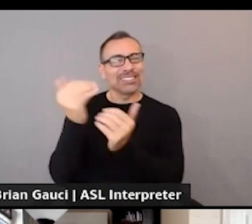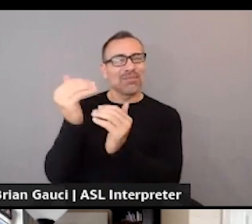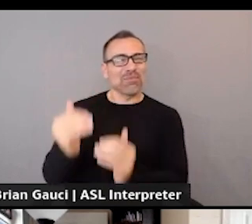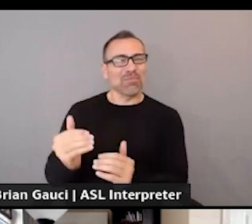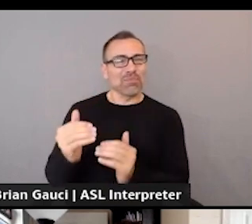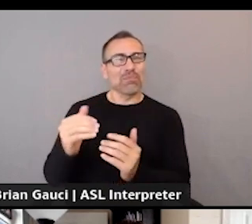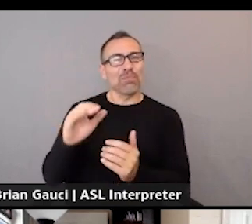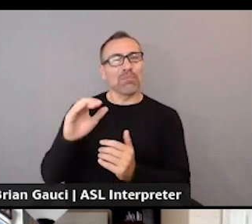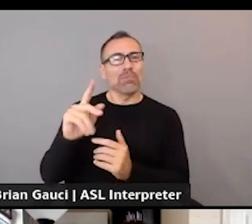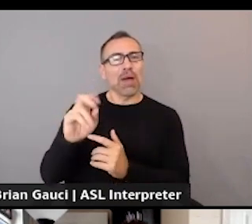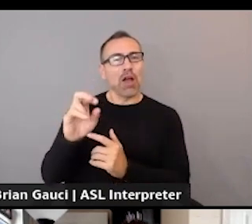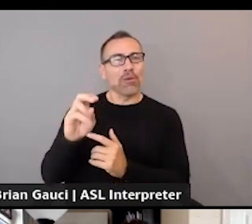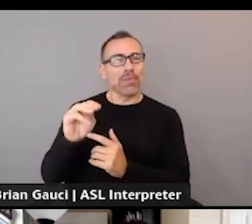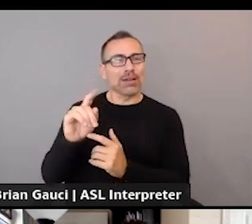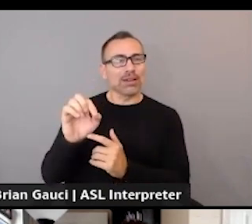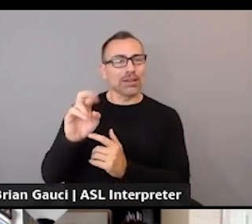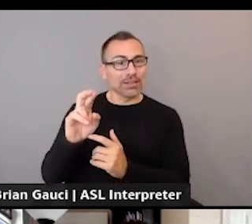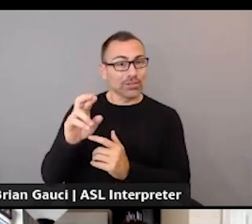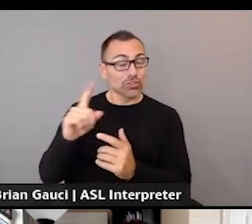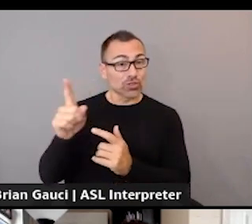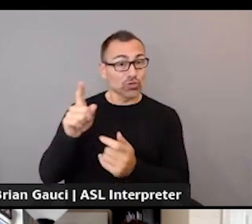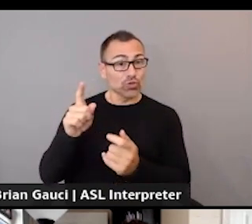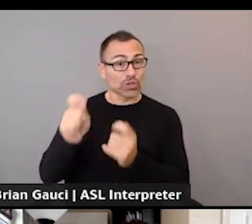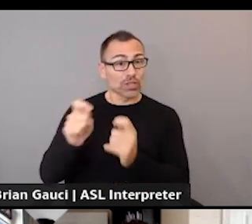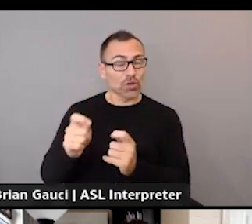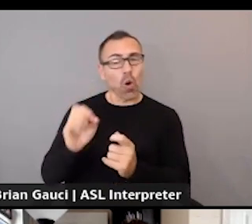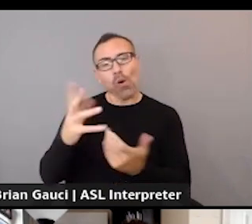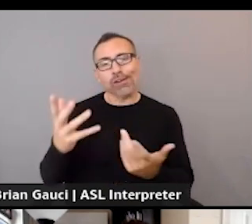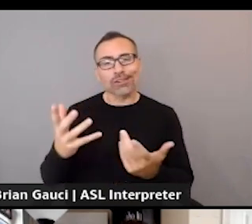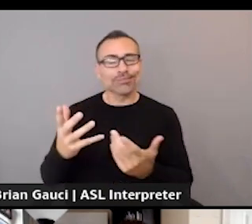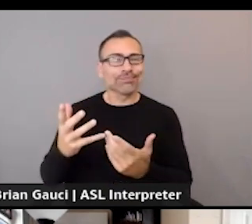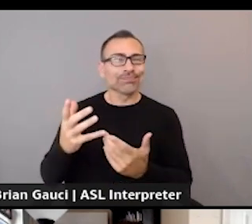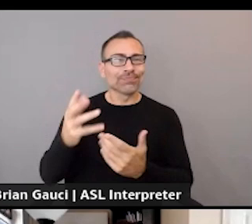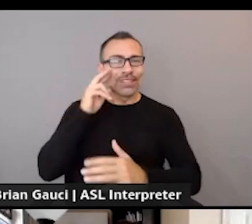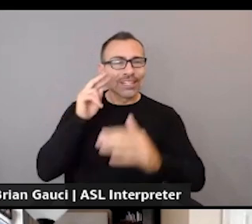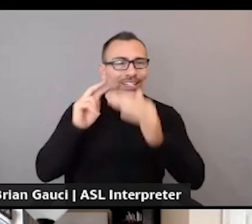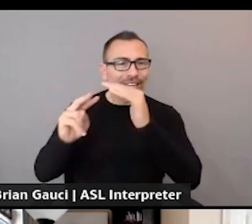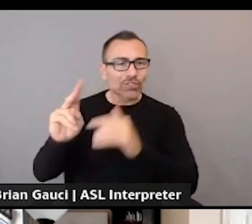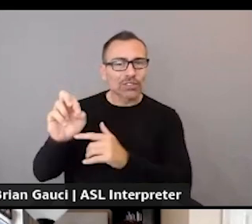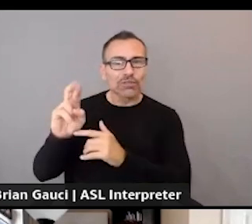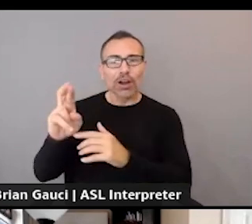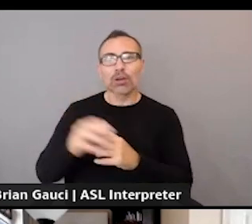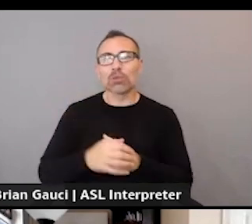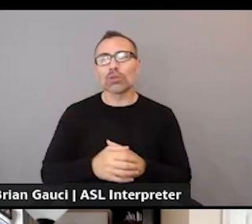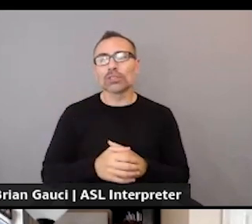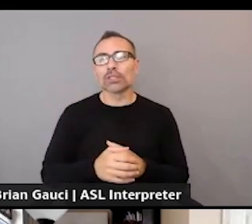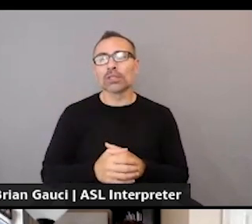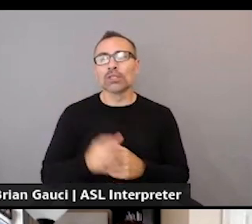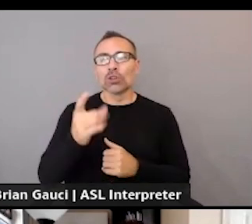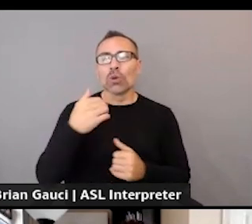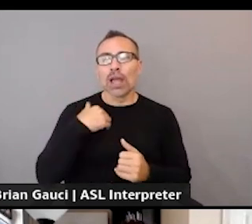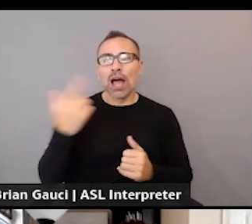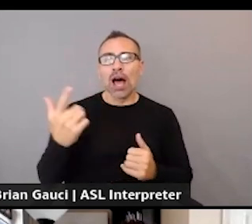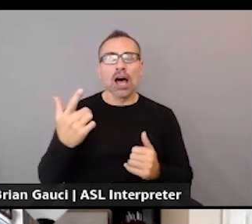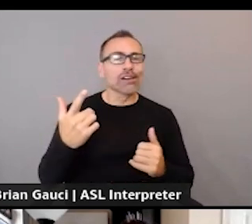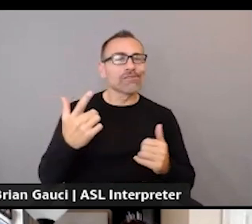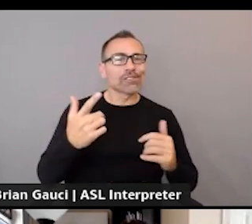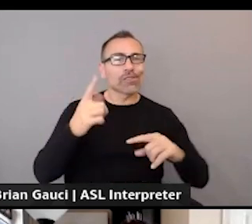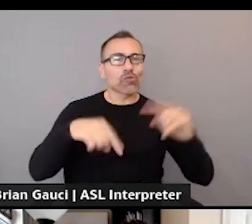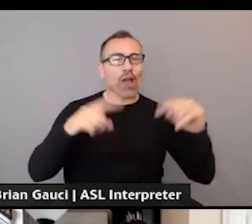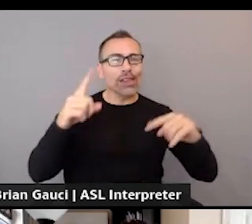inference configuration variables, randomness, top P, top K. So those